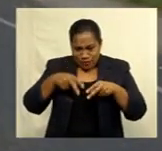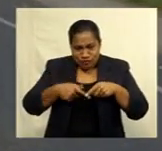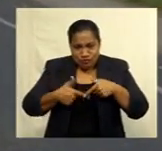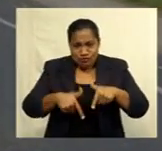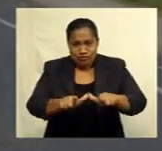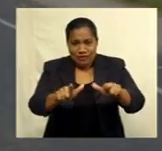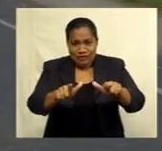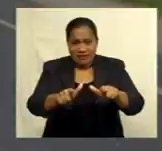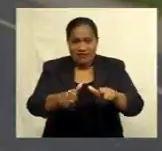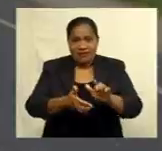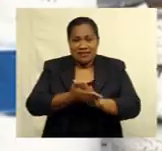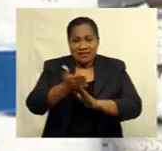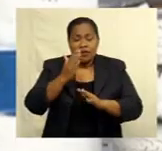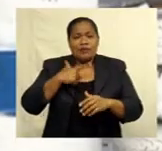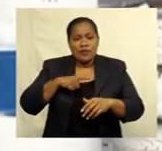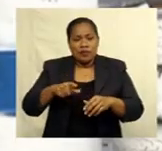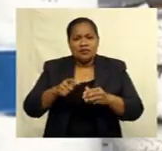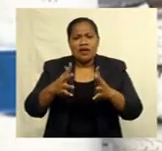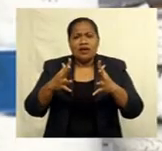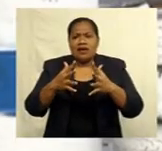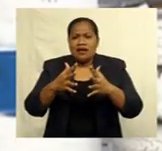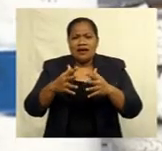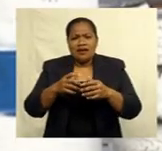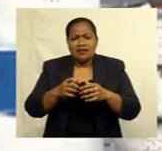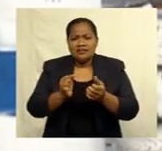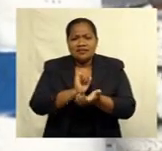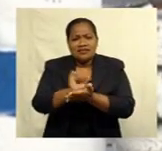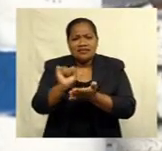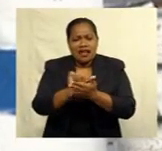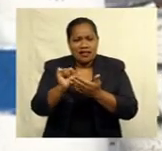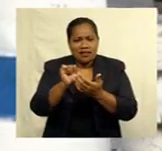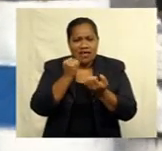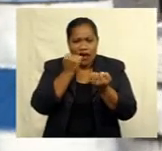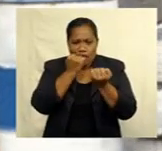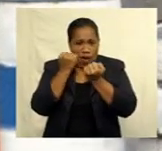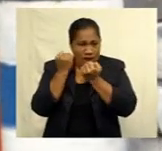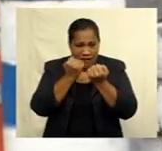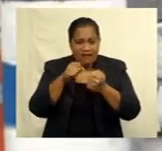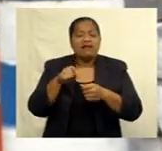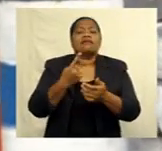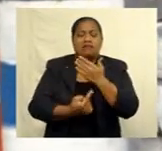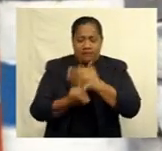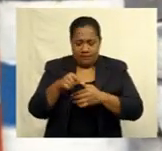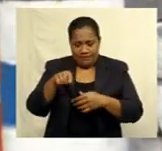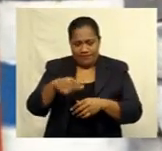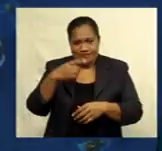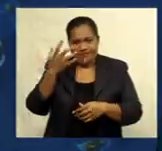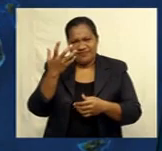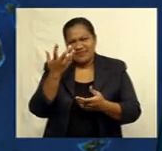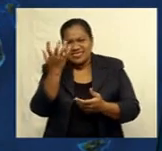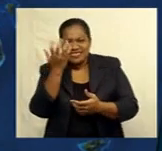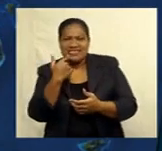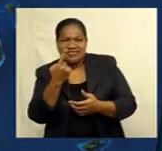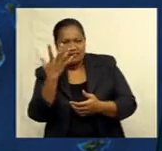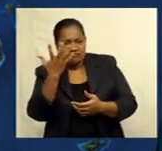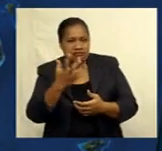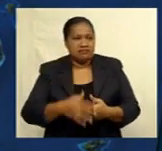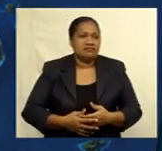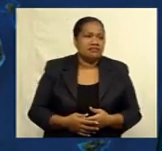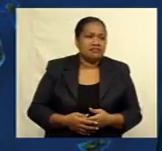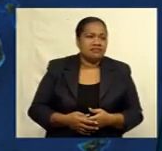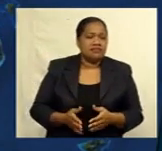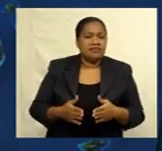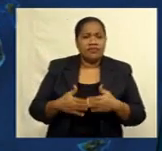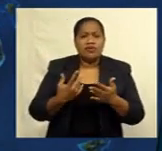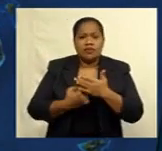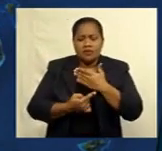might change should the Wainandoi border be lifted. The roadside sellers are strictly following COVID safe protocols.